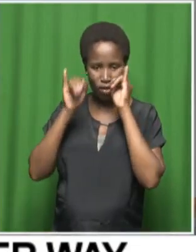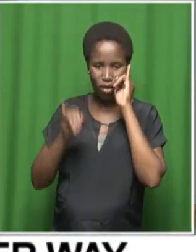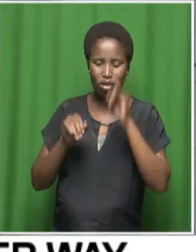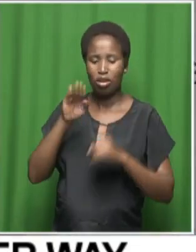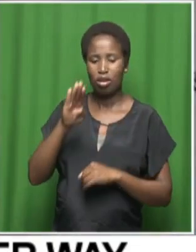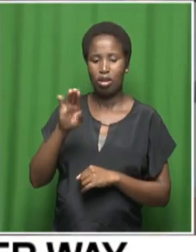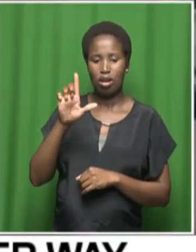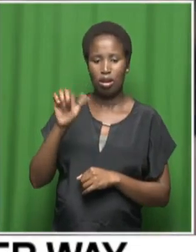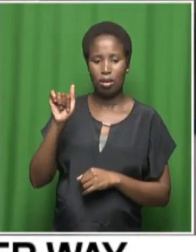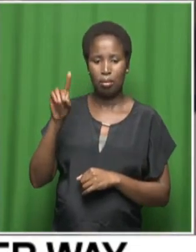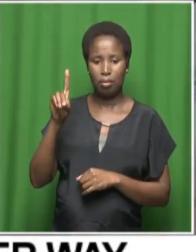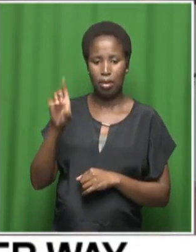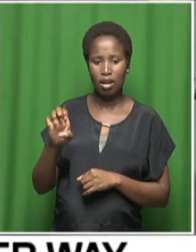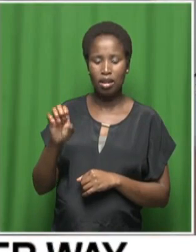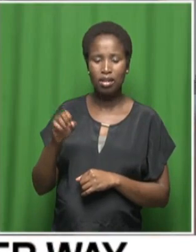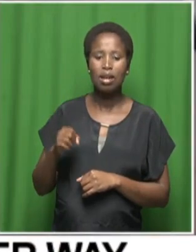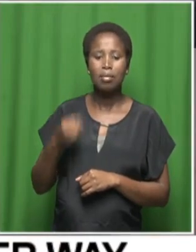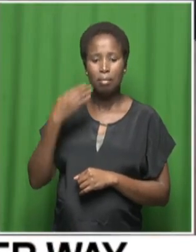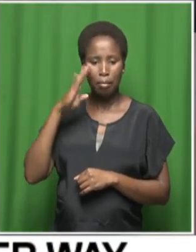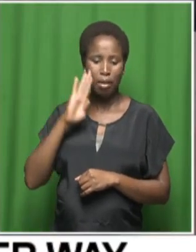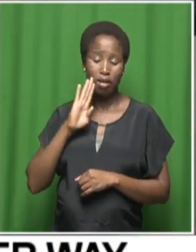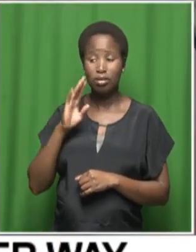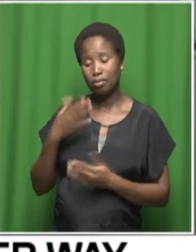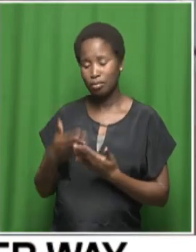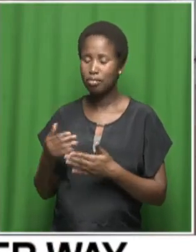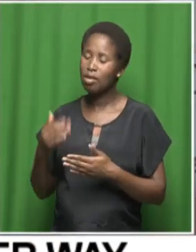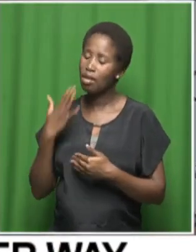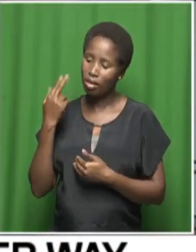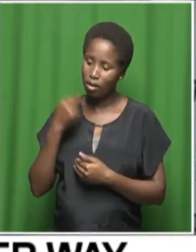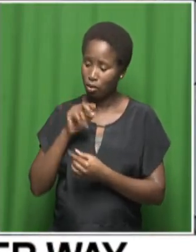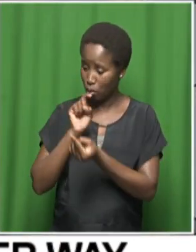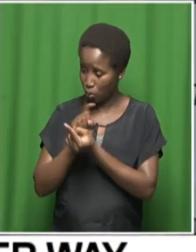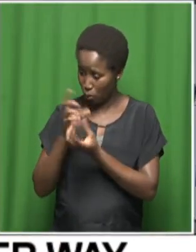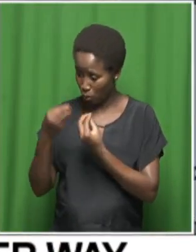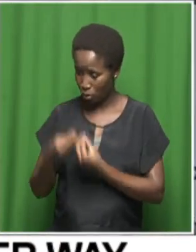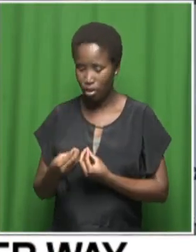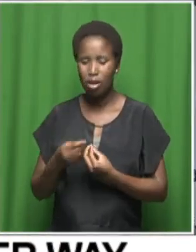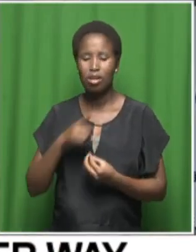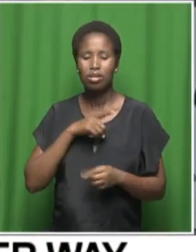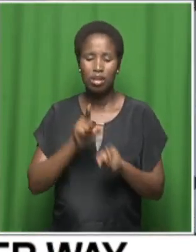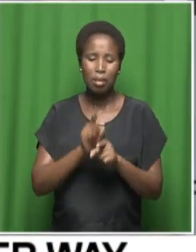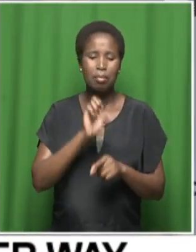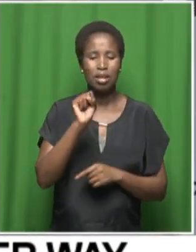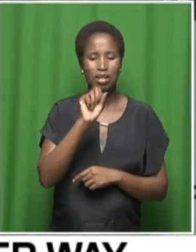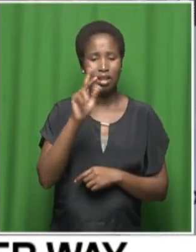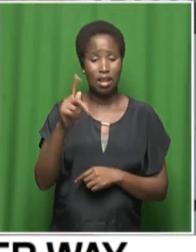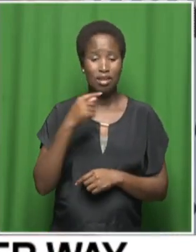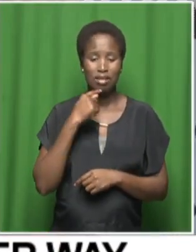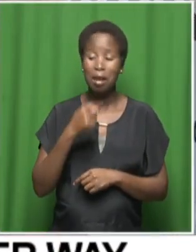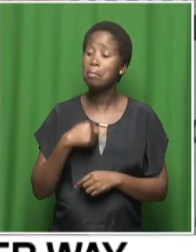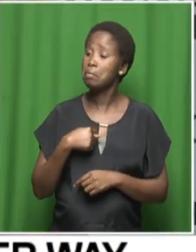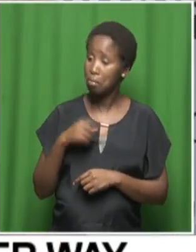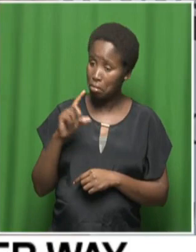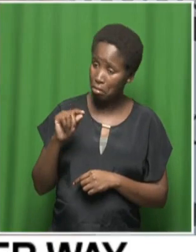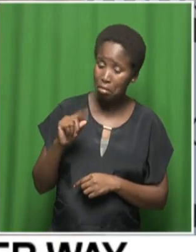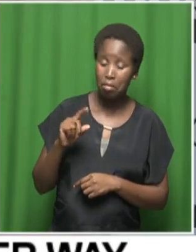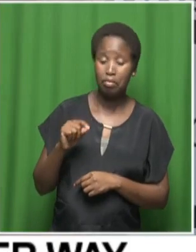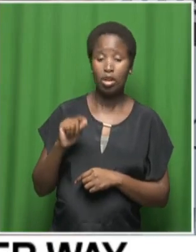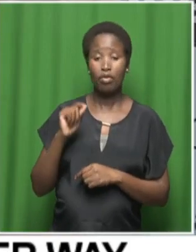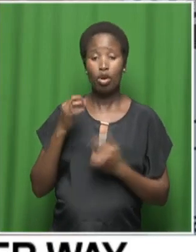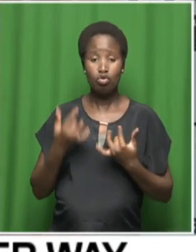that you can be with us this morning, Minister. And I think, like Sakina said, this is a buzz phrase, green